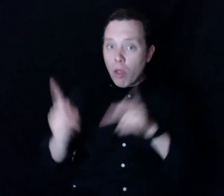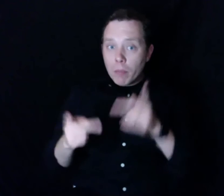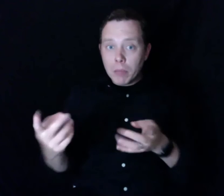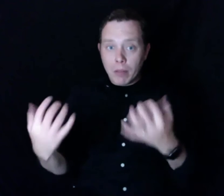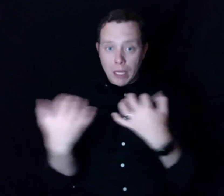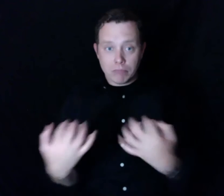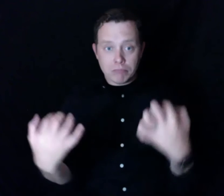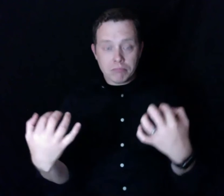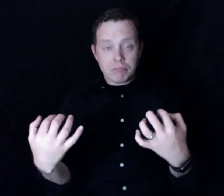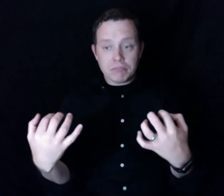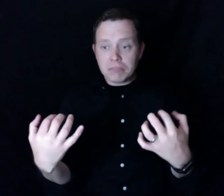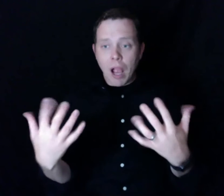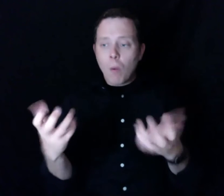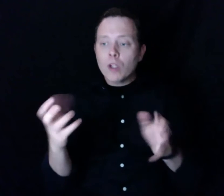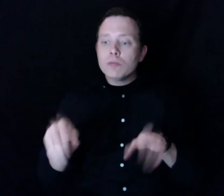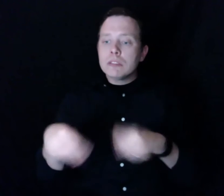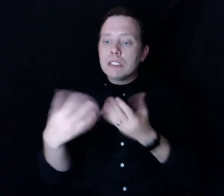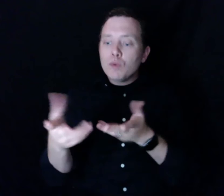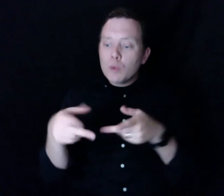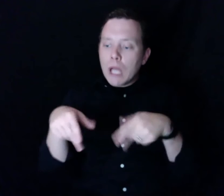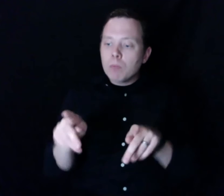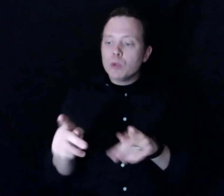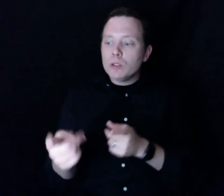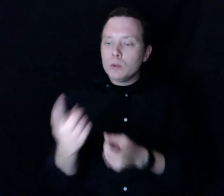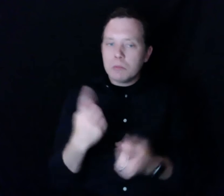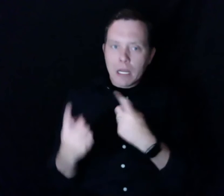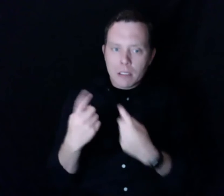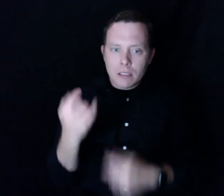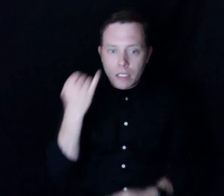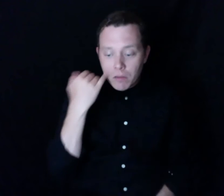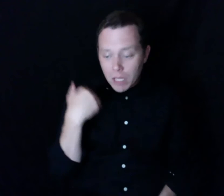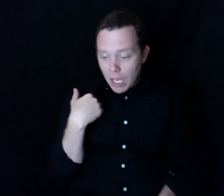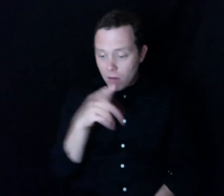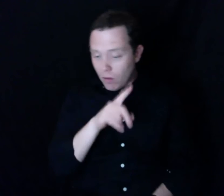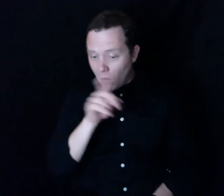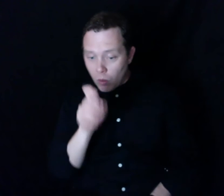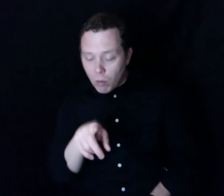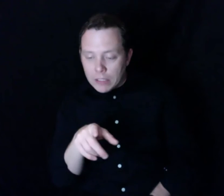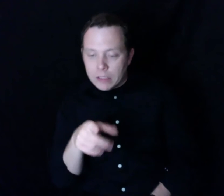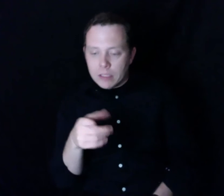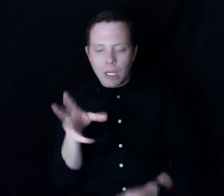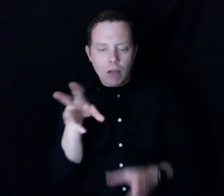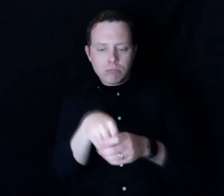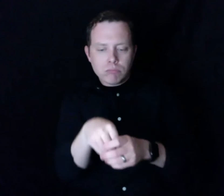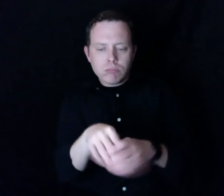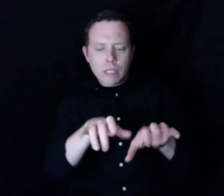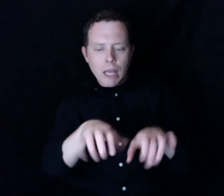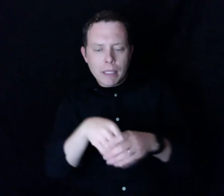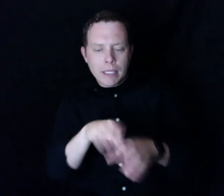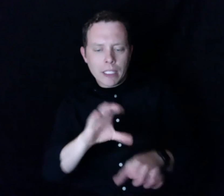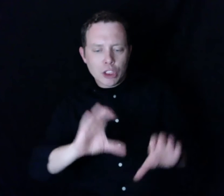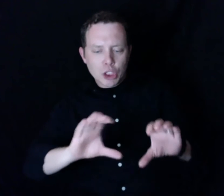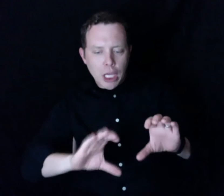ask any questions. So if you want to put something in the chat, we'll hang out here just a little bit